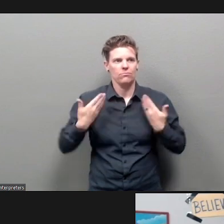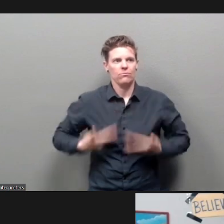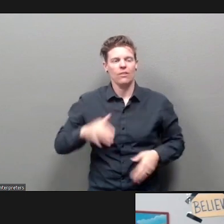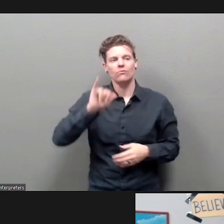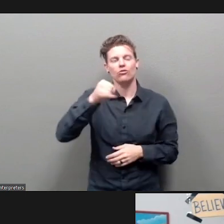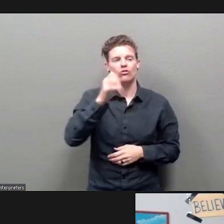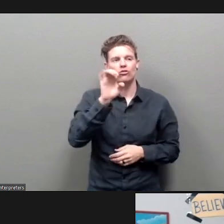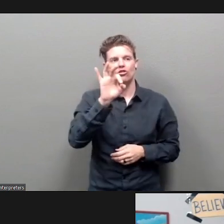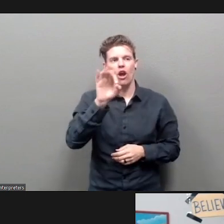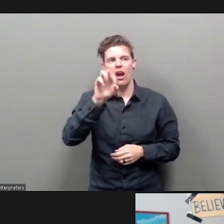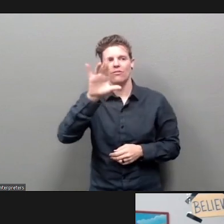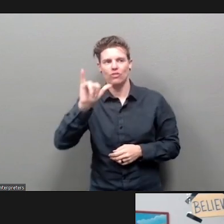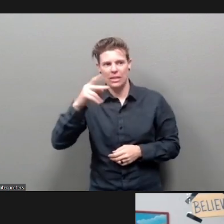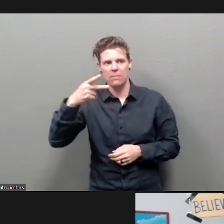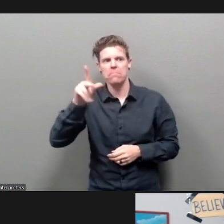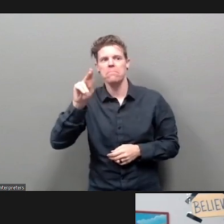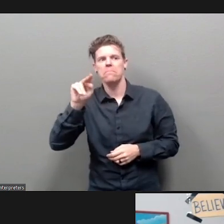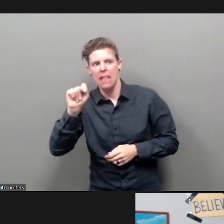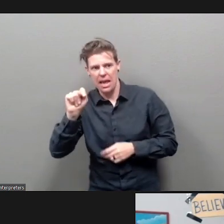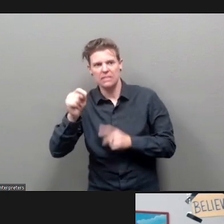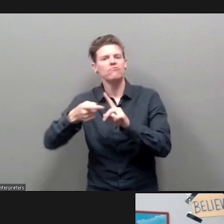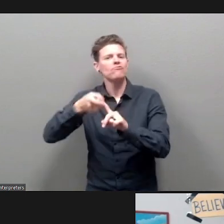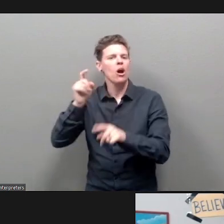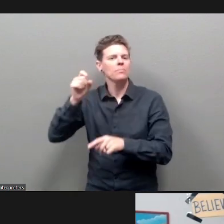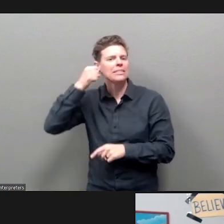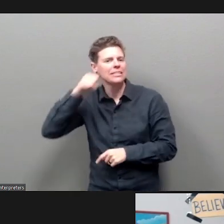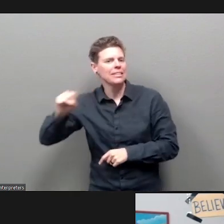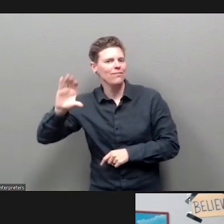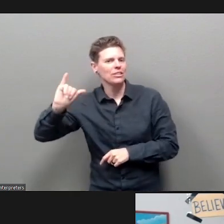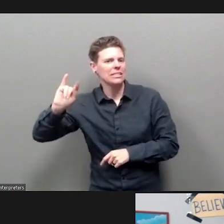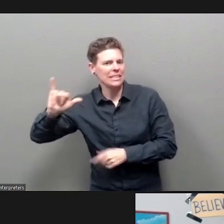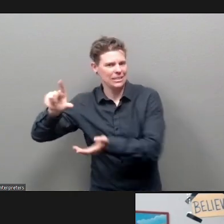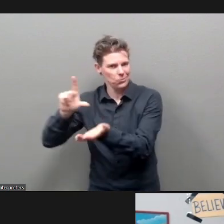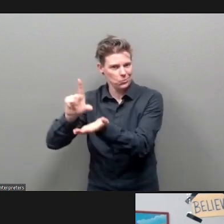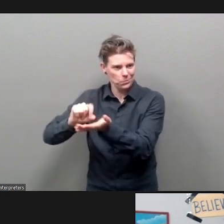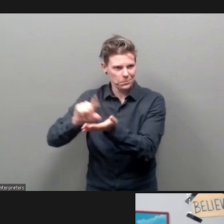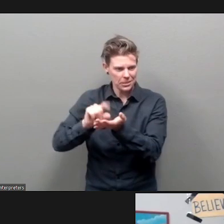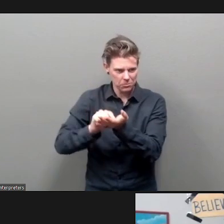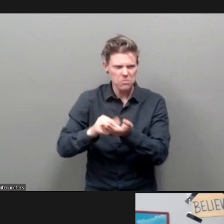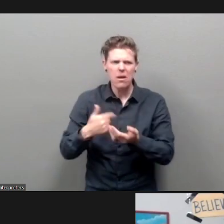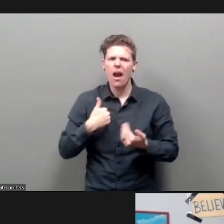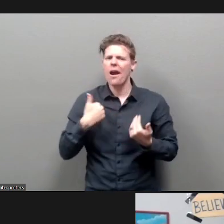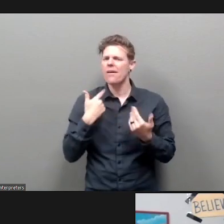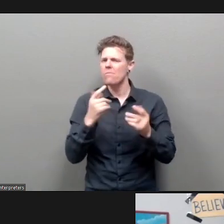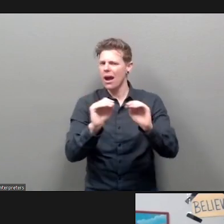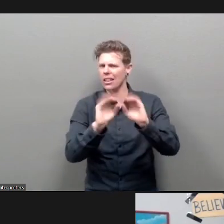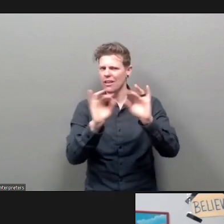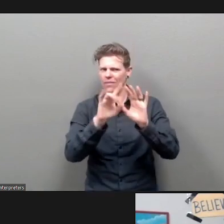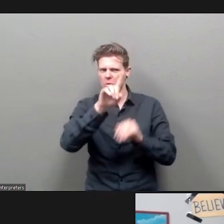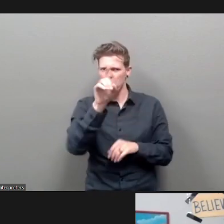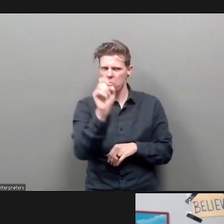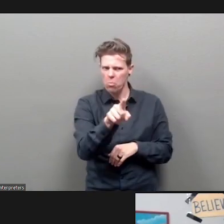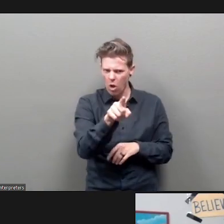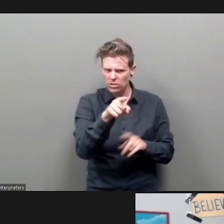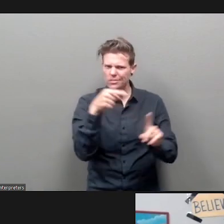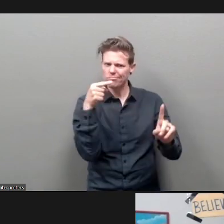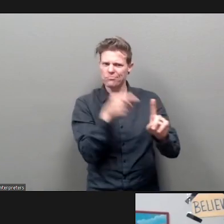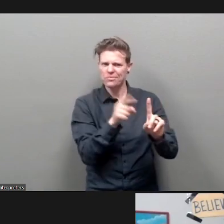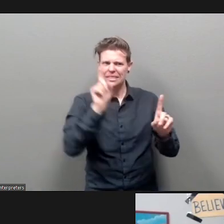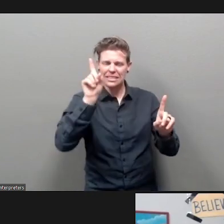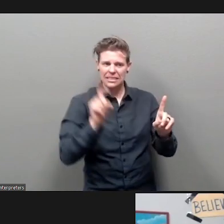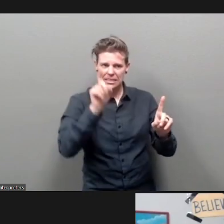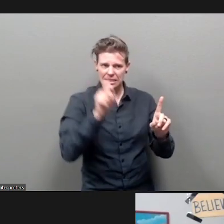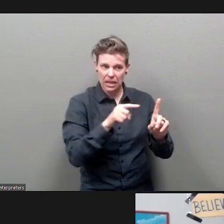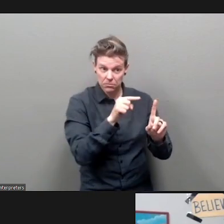Daily Press. I wanted to ask a clarifying question about the self-test guidance. If someone tests positive using an antigen